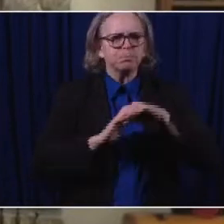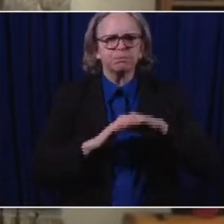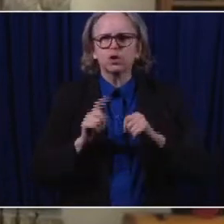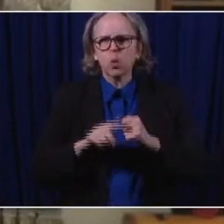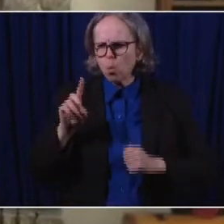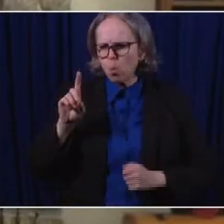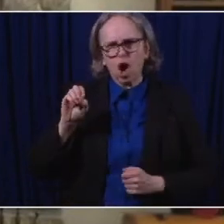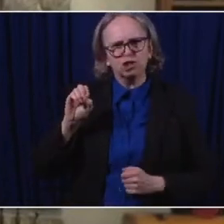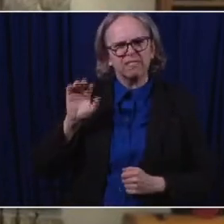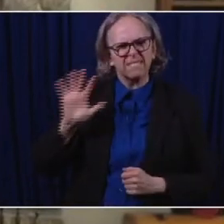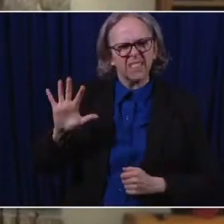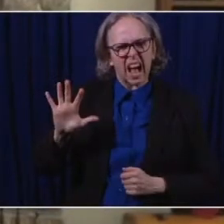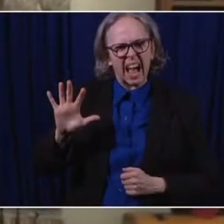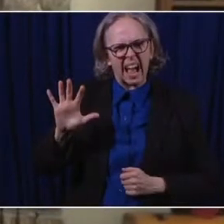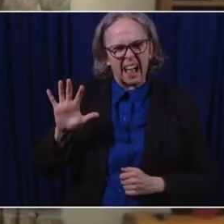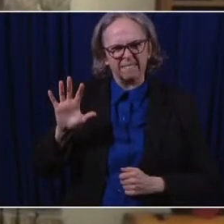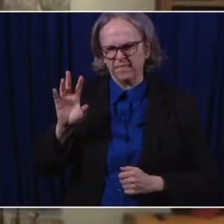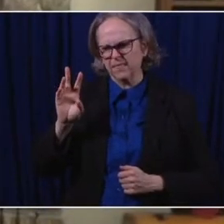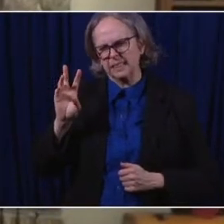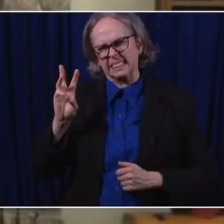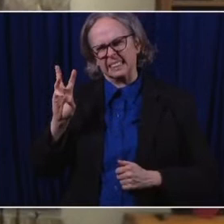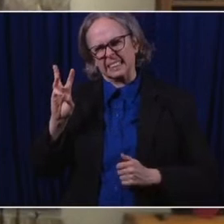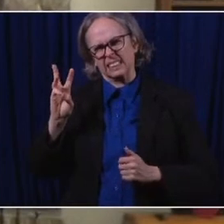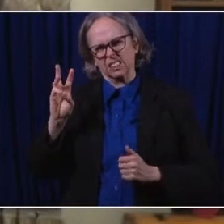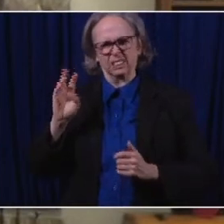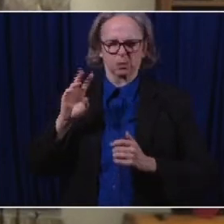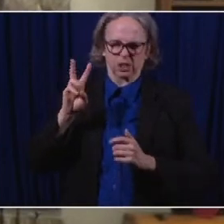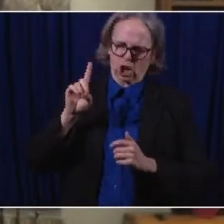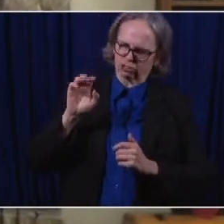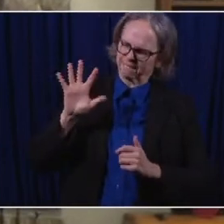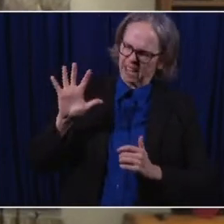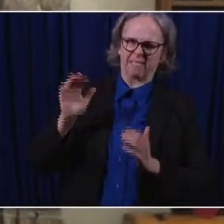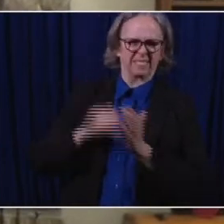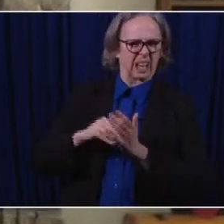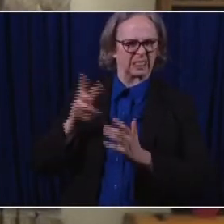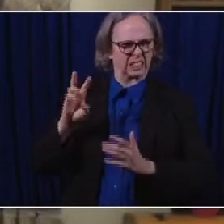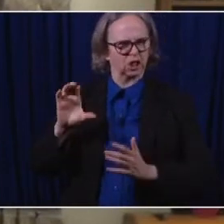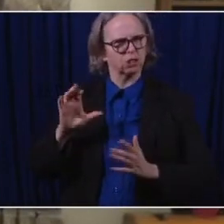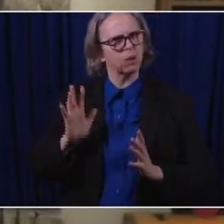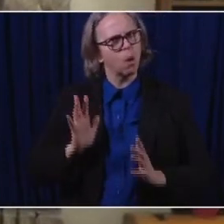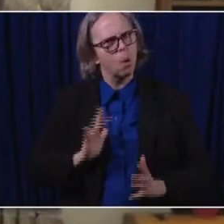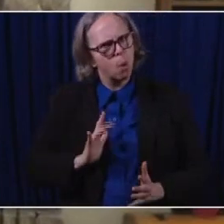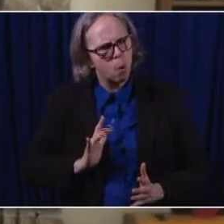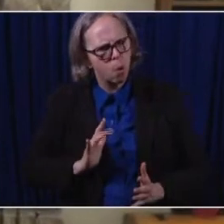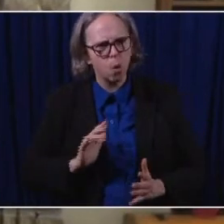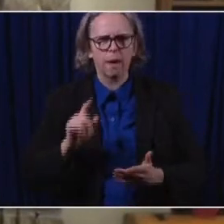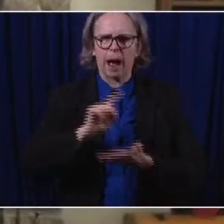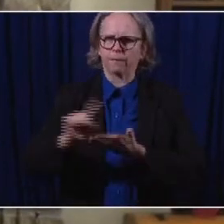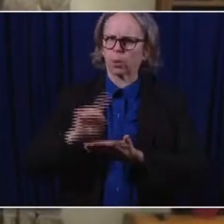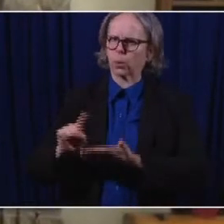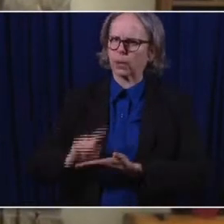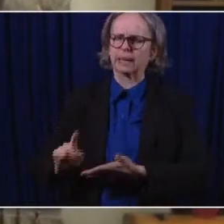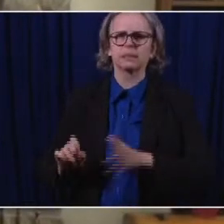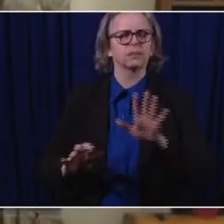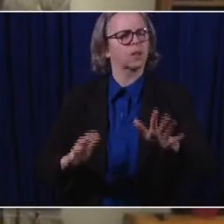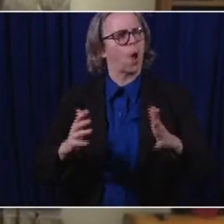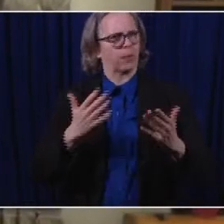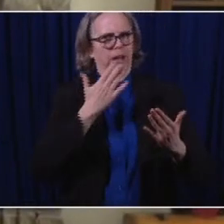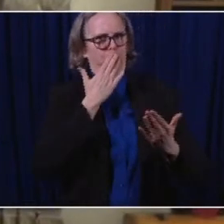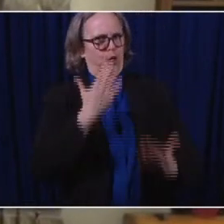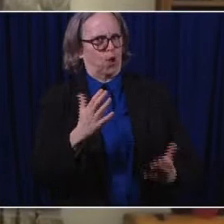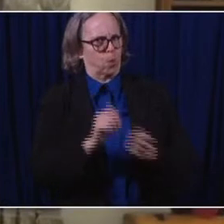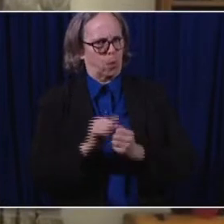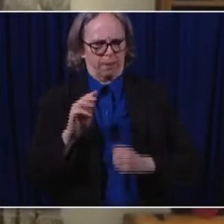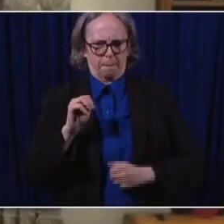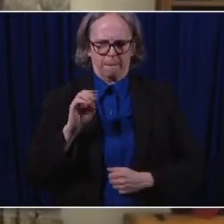105,600 doses for next week. So that is, good news from both of them, and